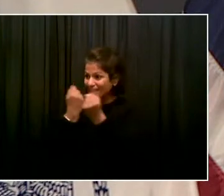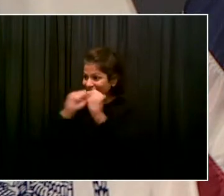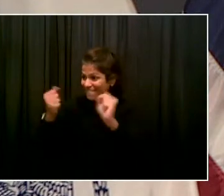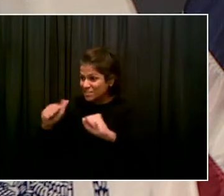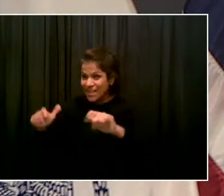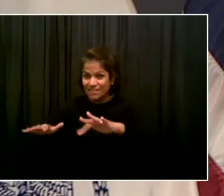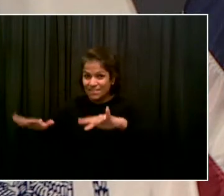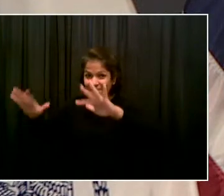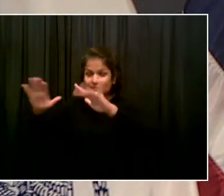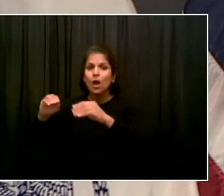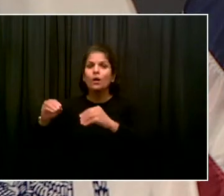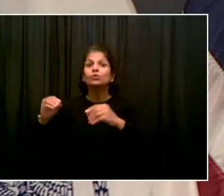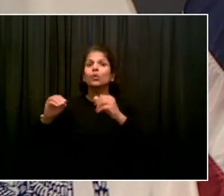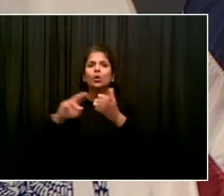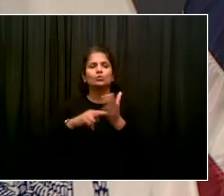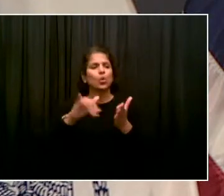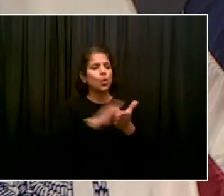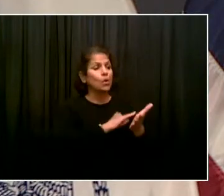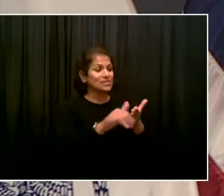mass transit.